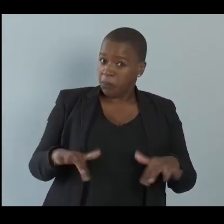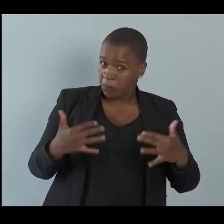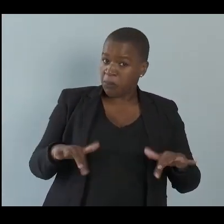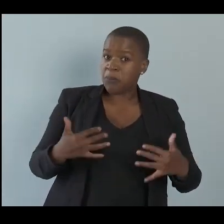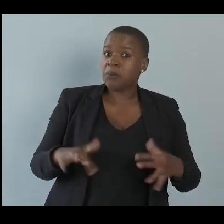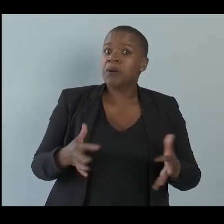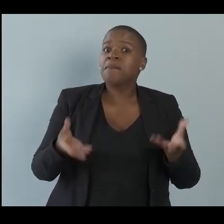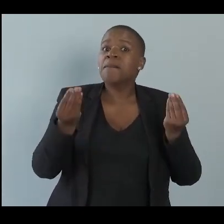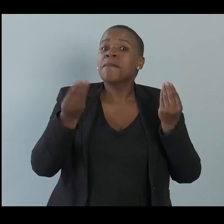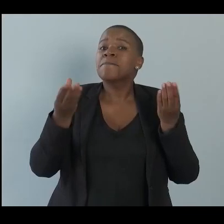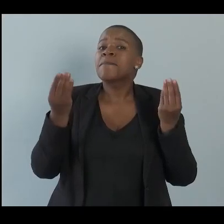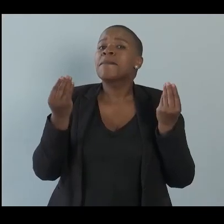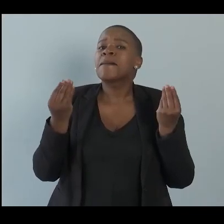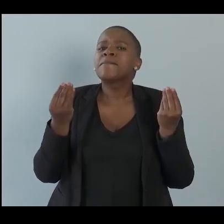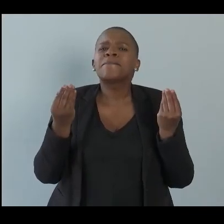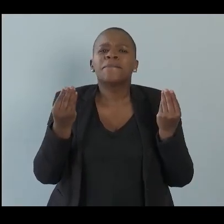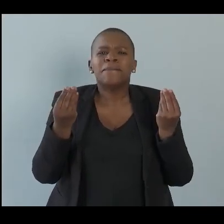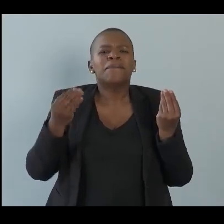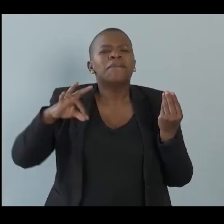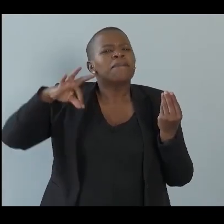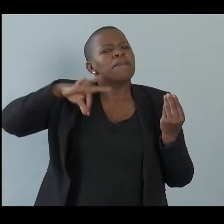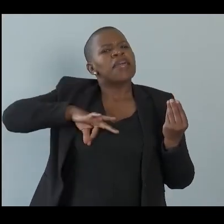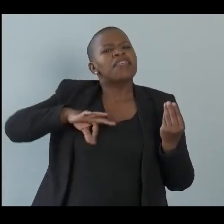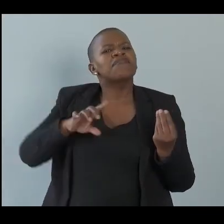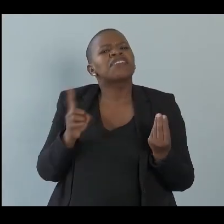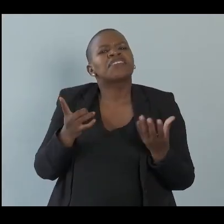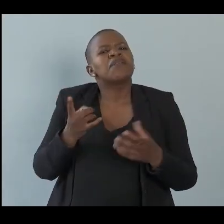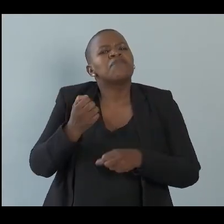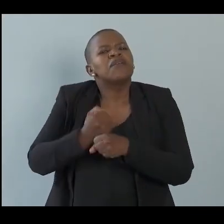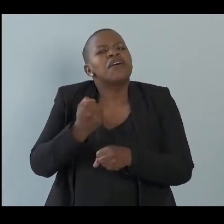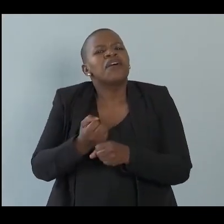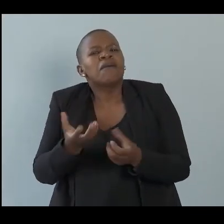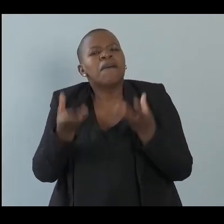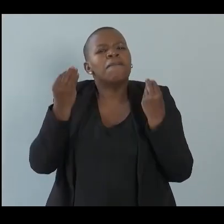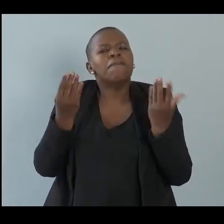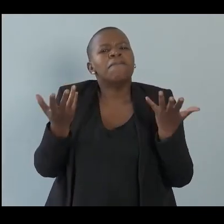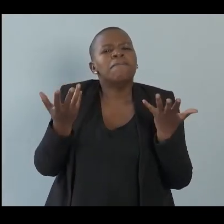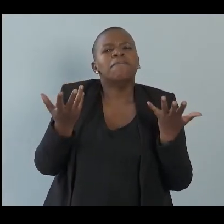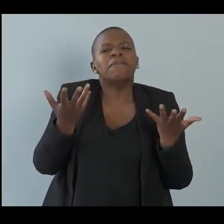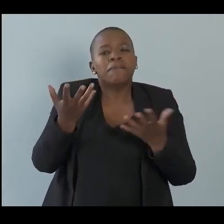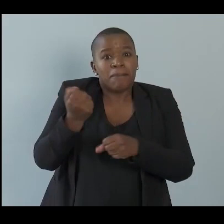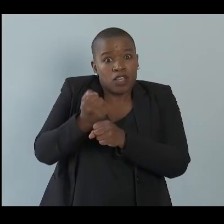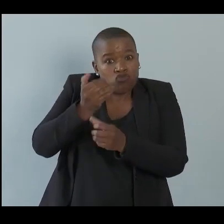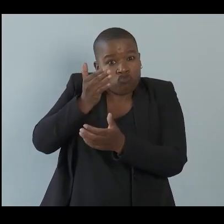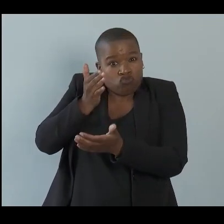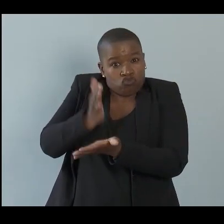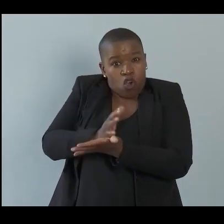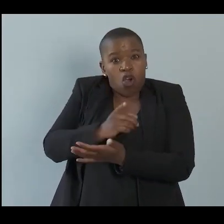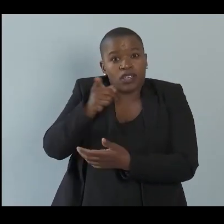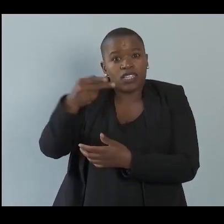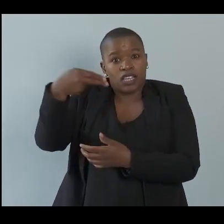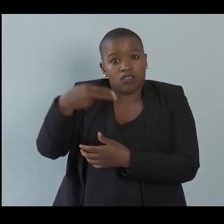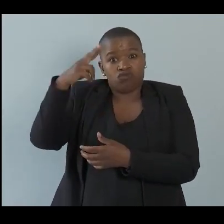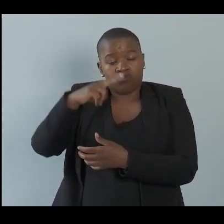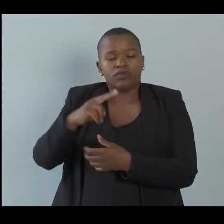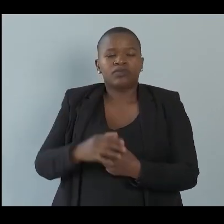The benefits from the work we are doing on improving the prefitment ratio are targeted to flow through in H2. We have